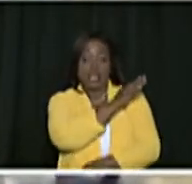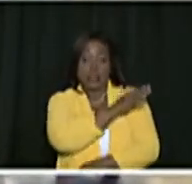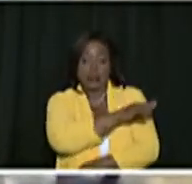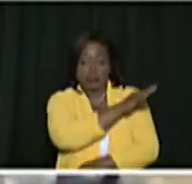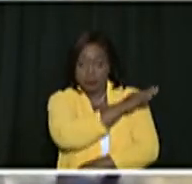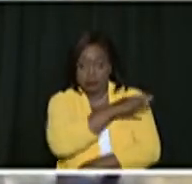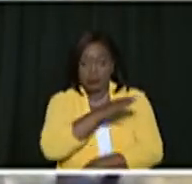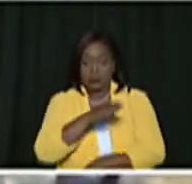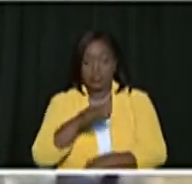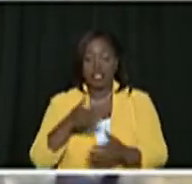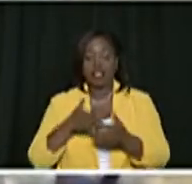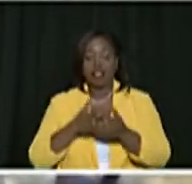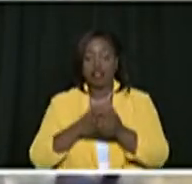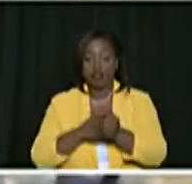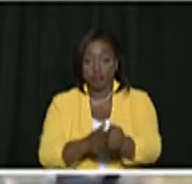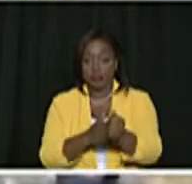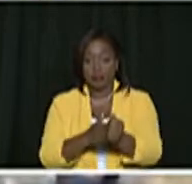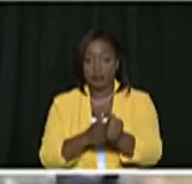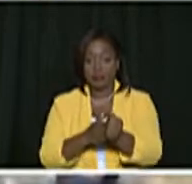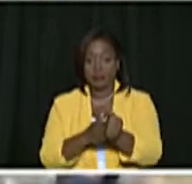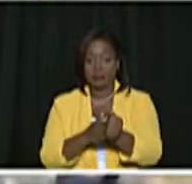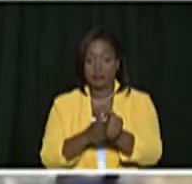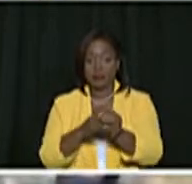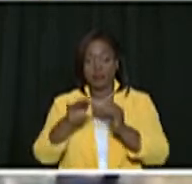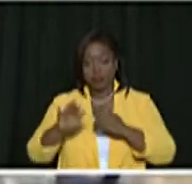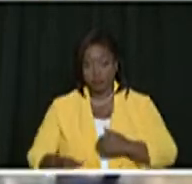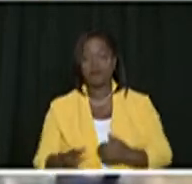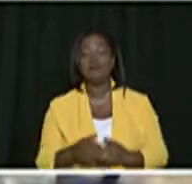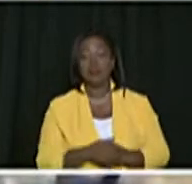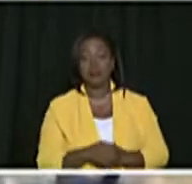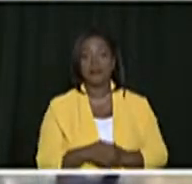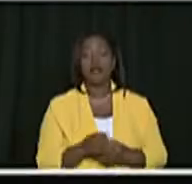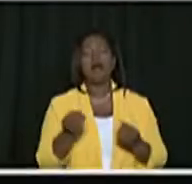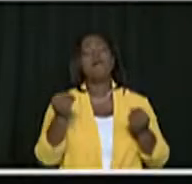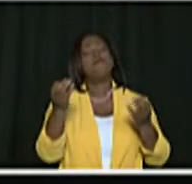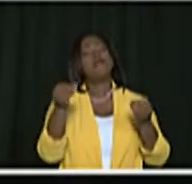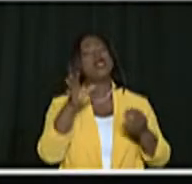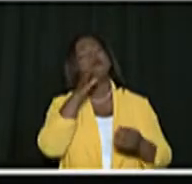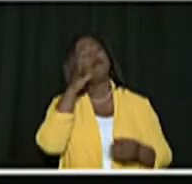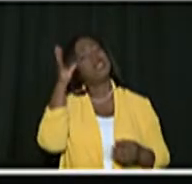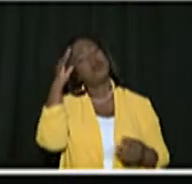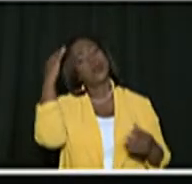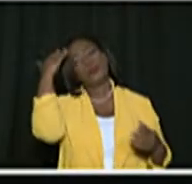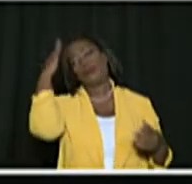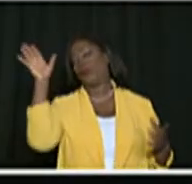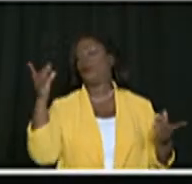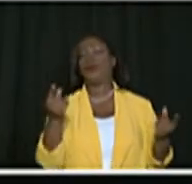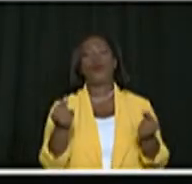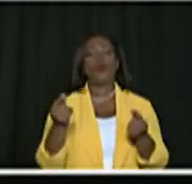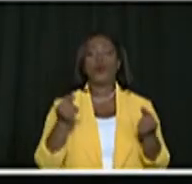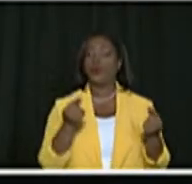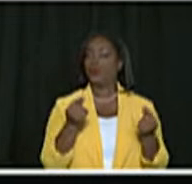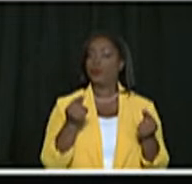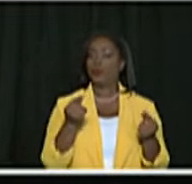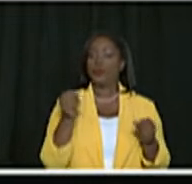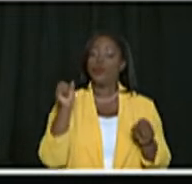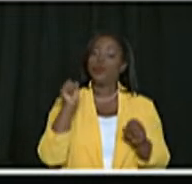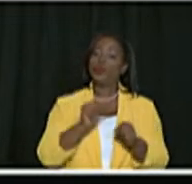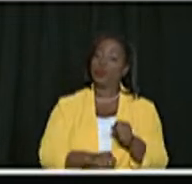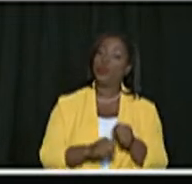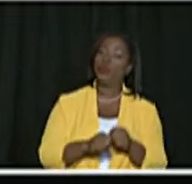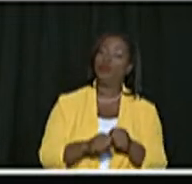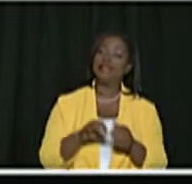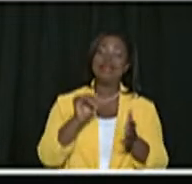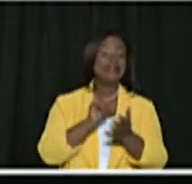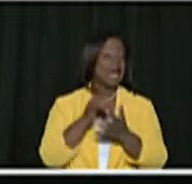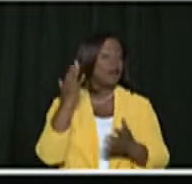problem is a real problem. A lot of parents don't know what to do. So that is why the CPFSU,